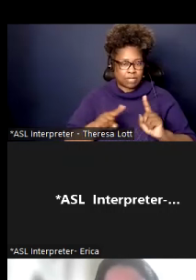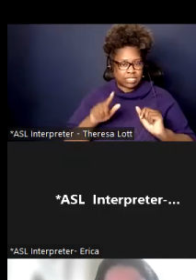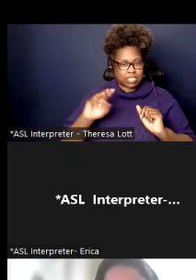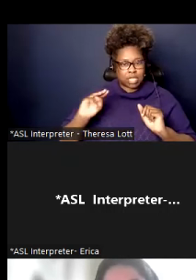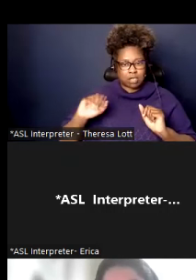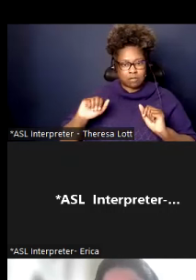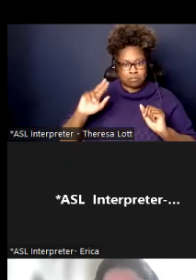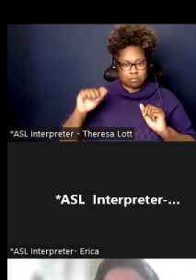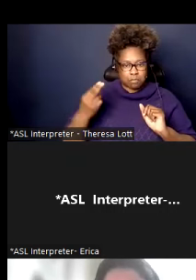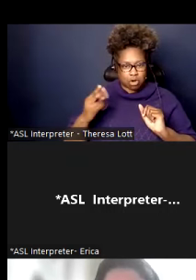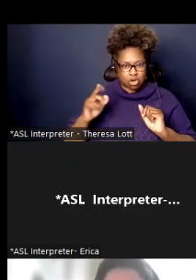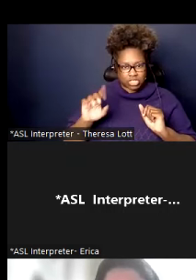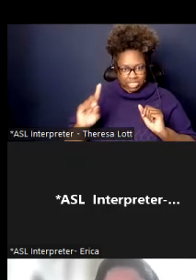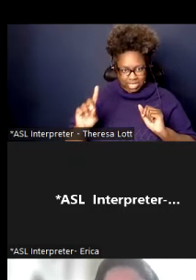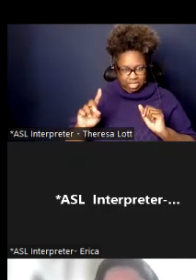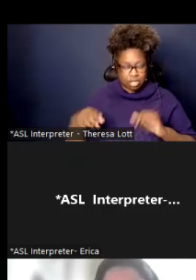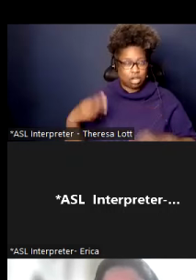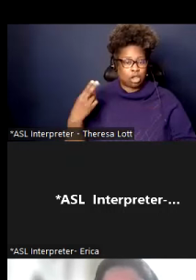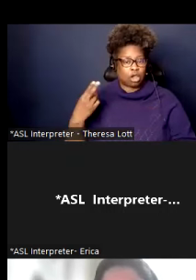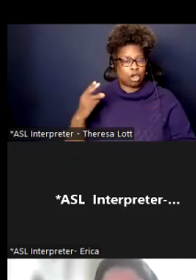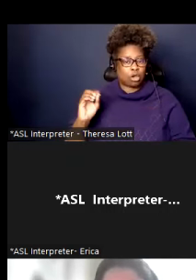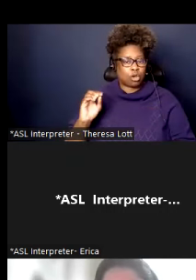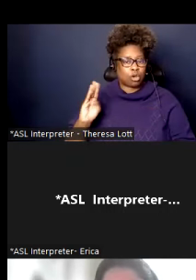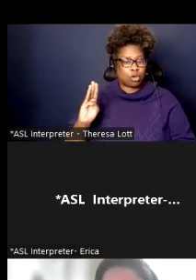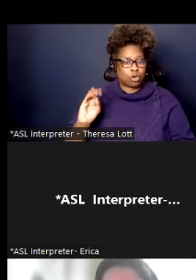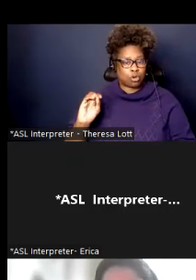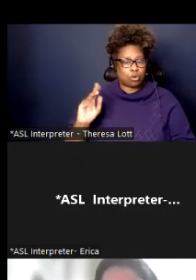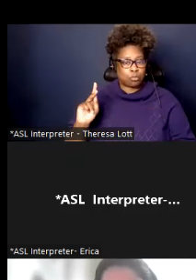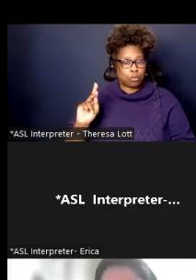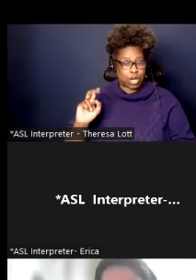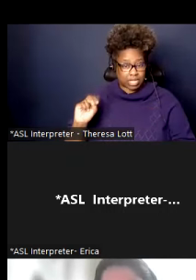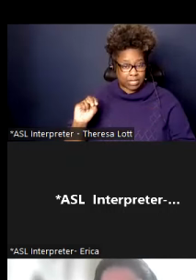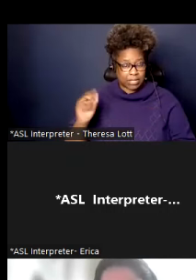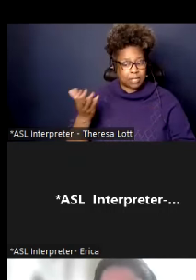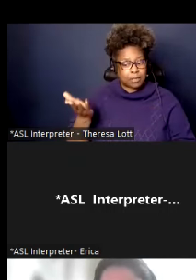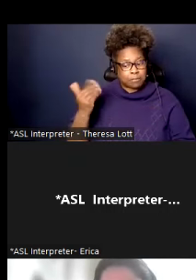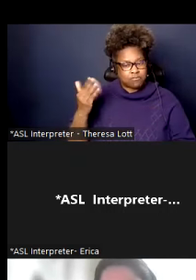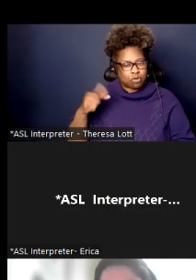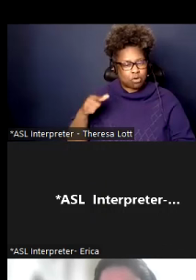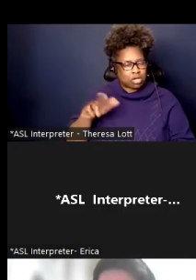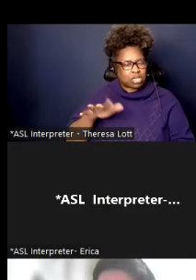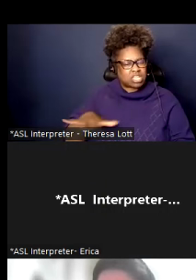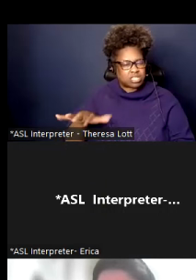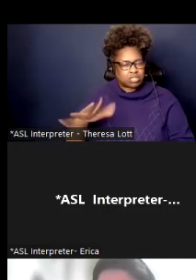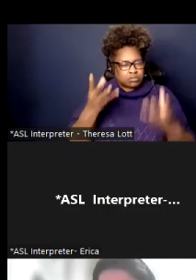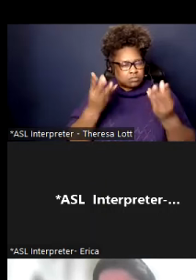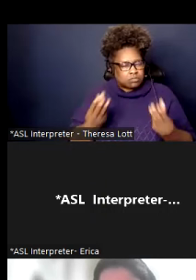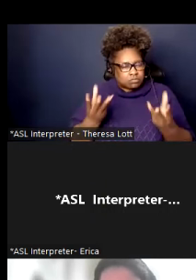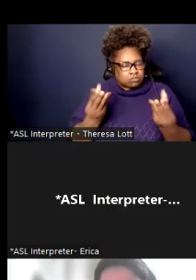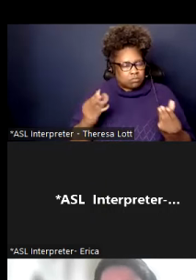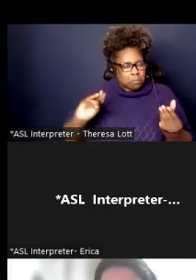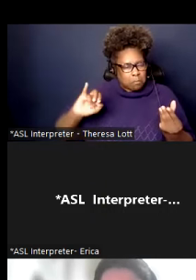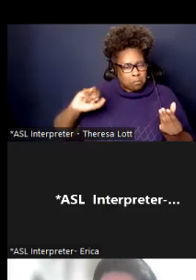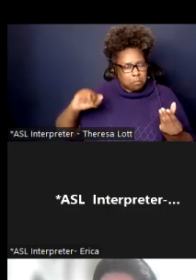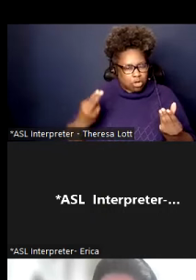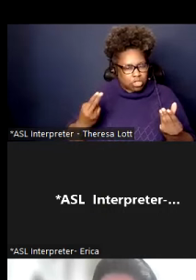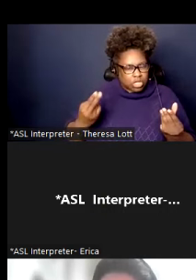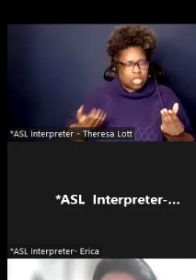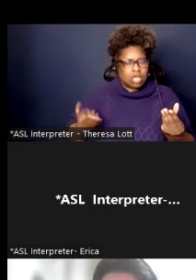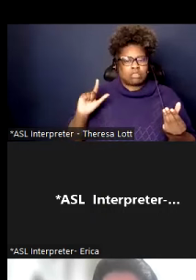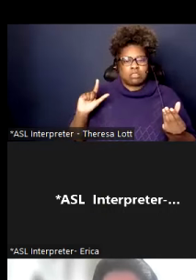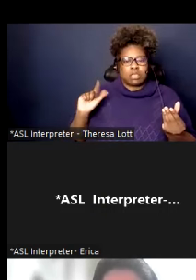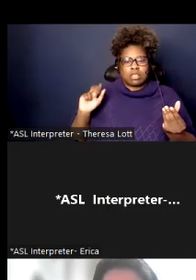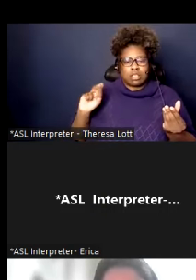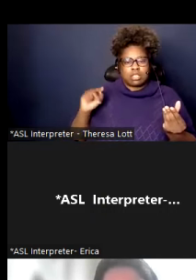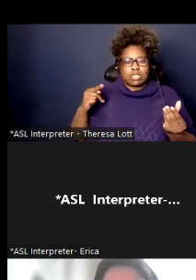sponge. Hoboken used to be a marshy island inhabited seasonally by the Lenape people. The red outline that you